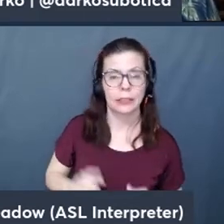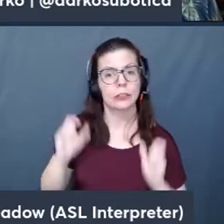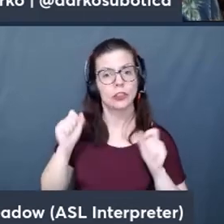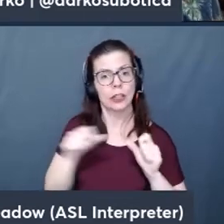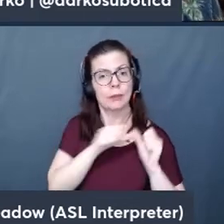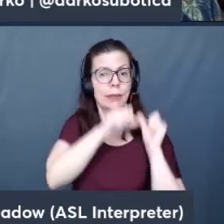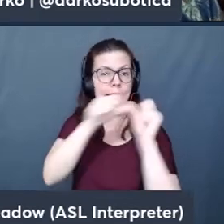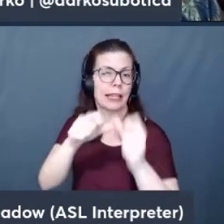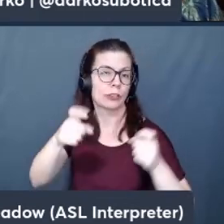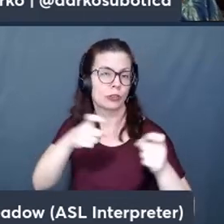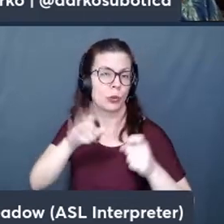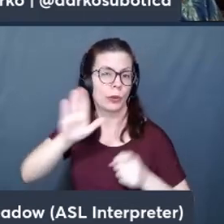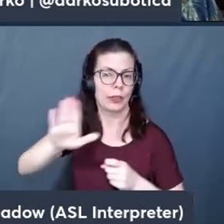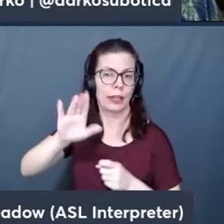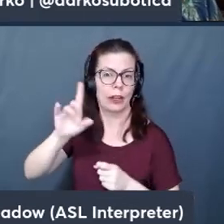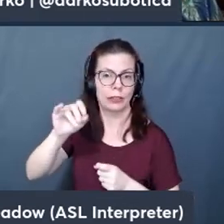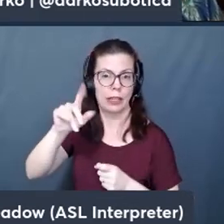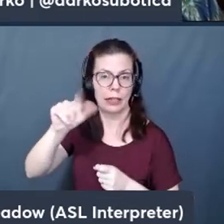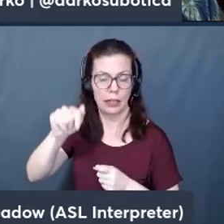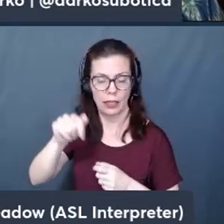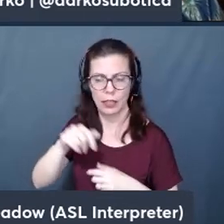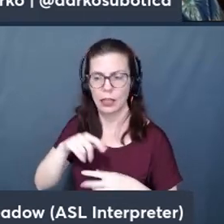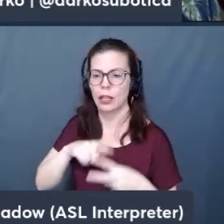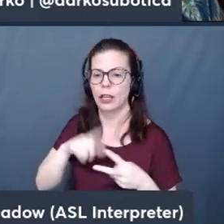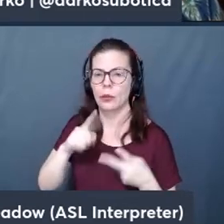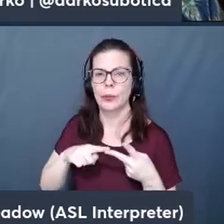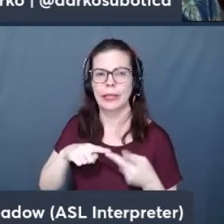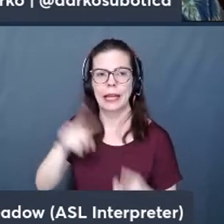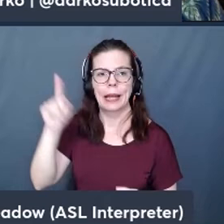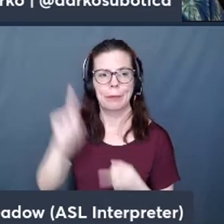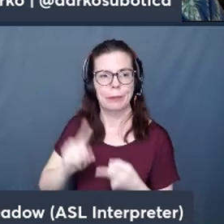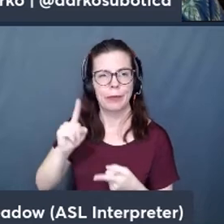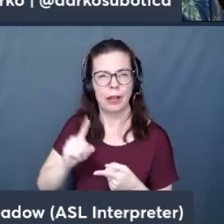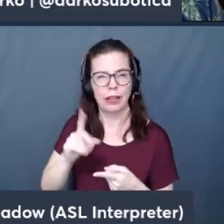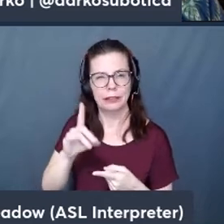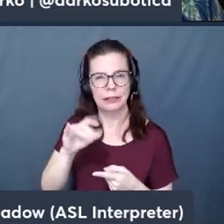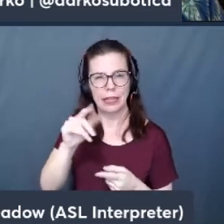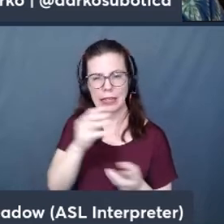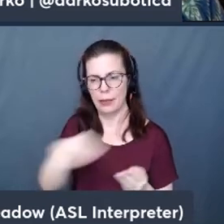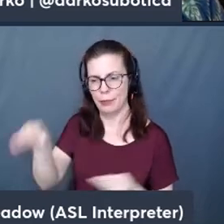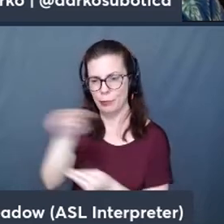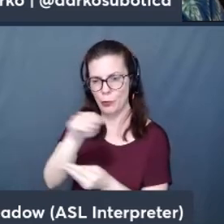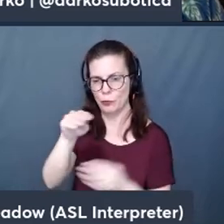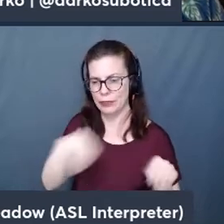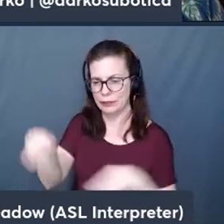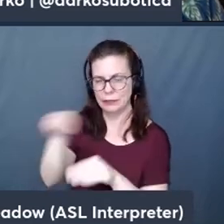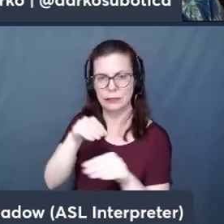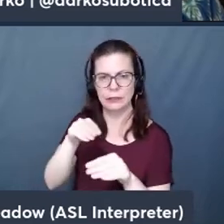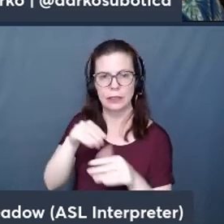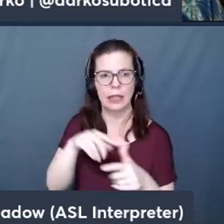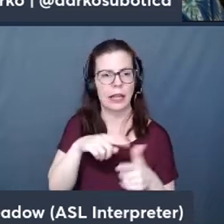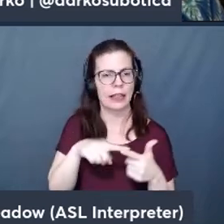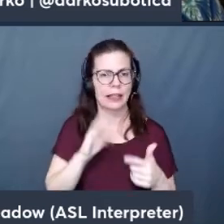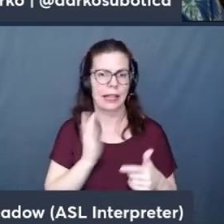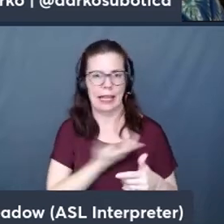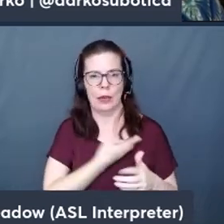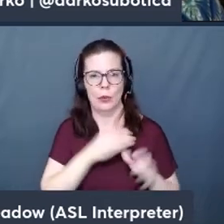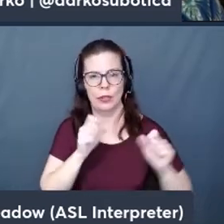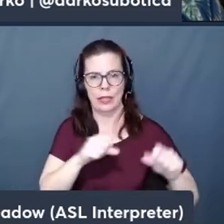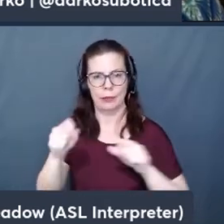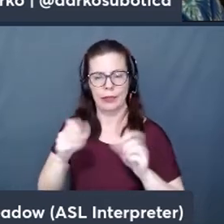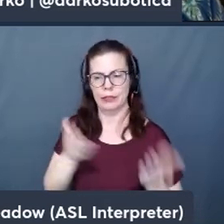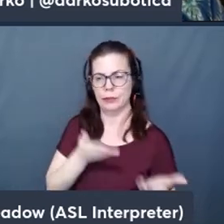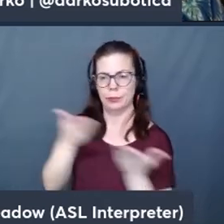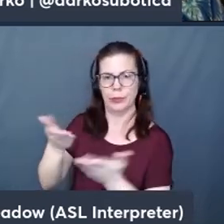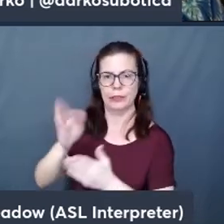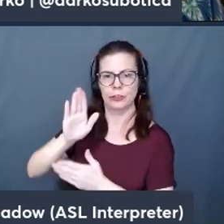maintain control of their data. We could minimize data movement, and bring our capabilities to the customer's